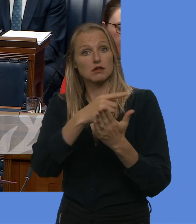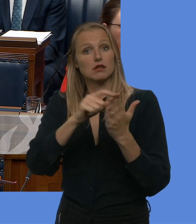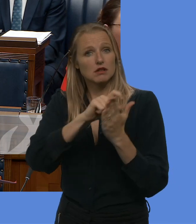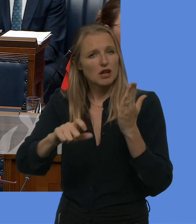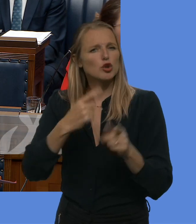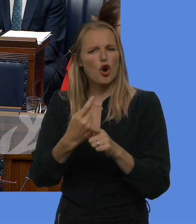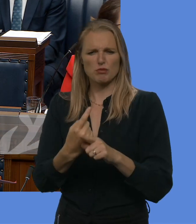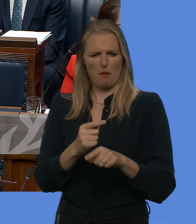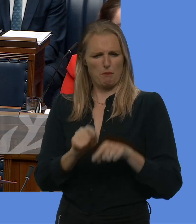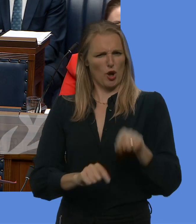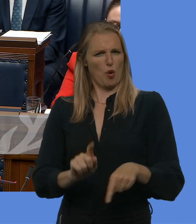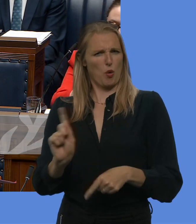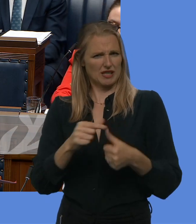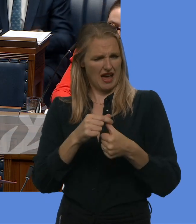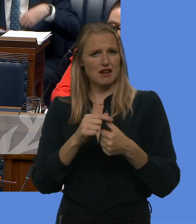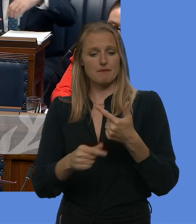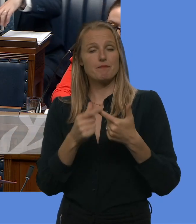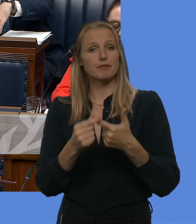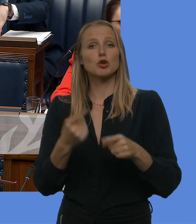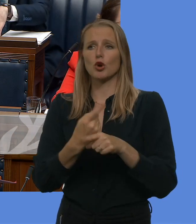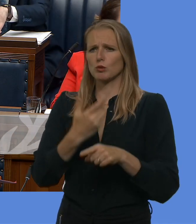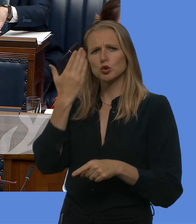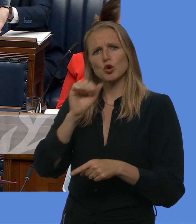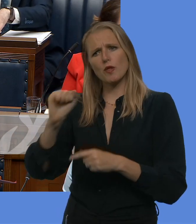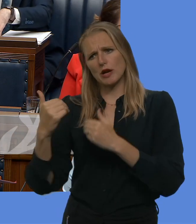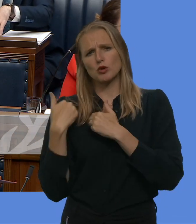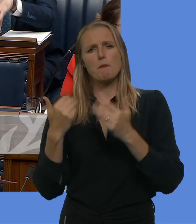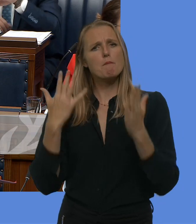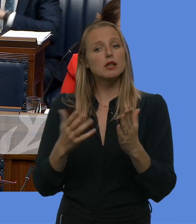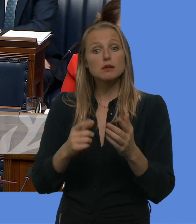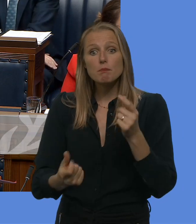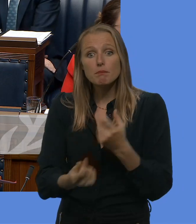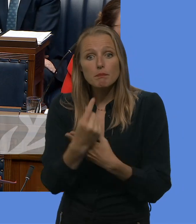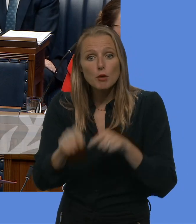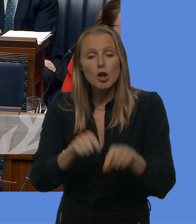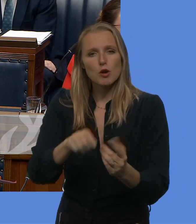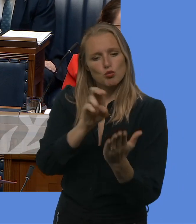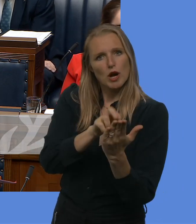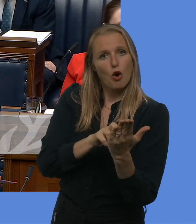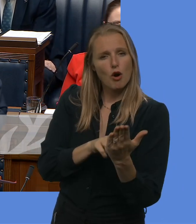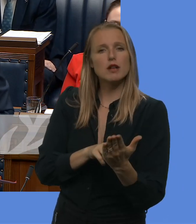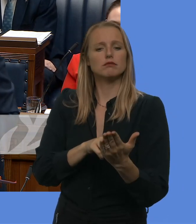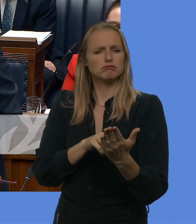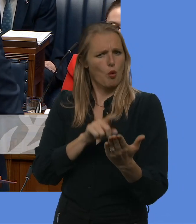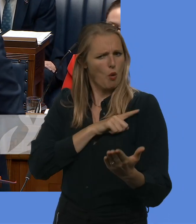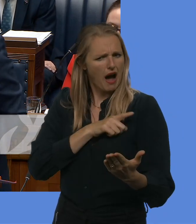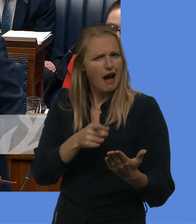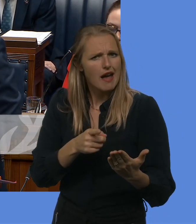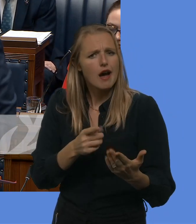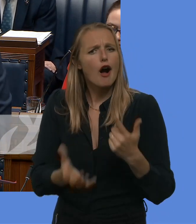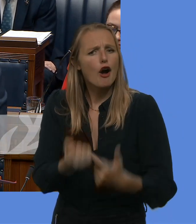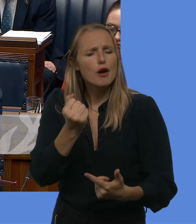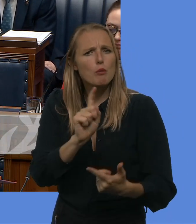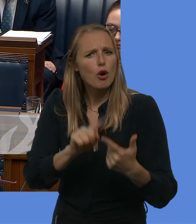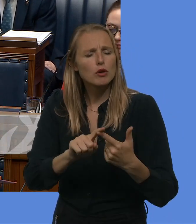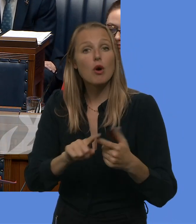definition of bullying, establishes a new duty for schools to record all incidences of bullying, their motivation and their outcome, and requires